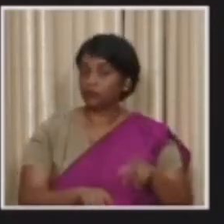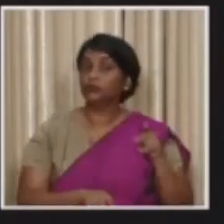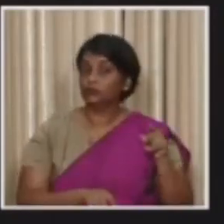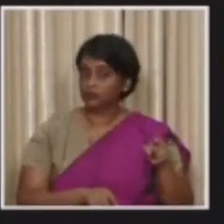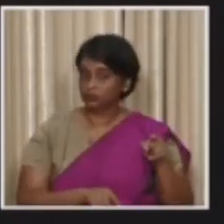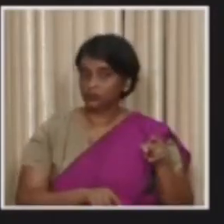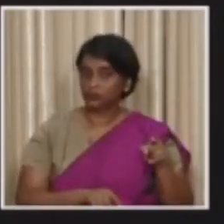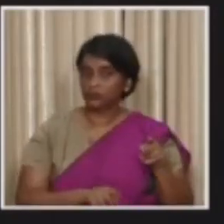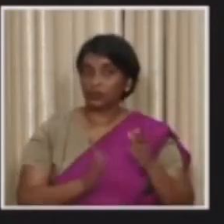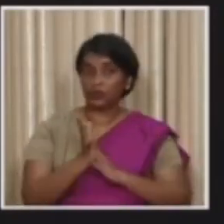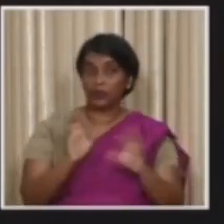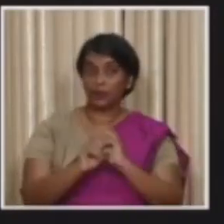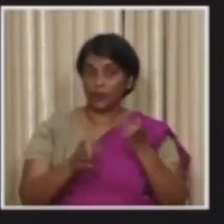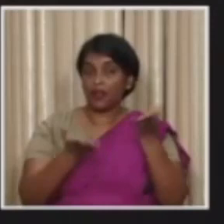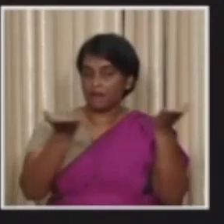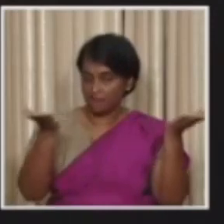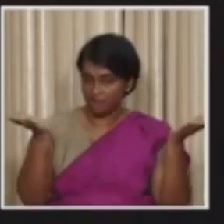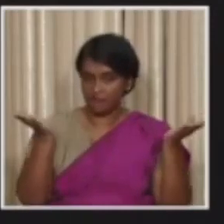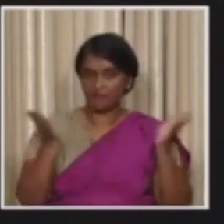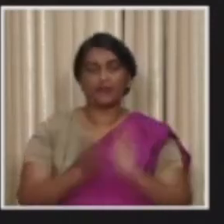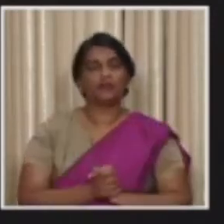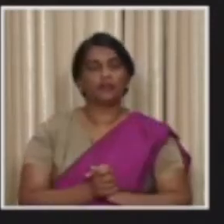ek janama aja keruan natarat inno,